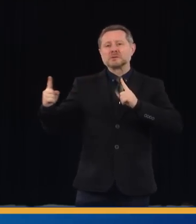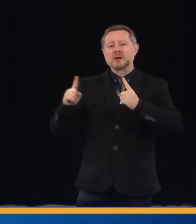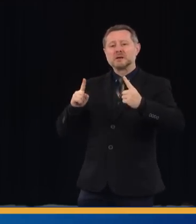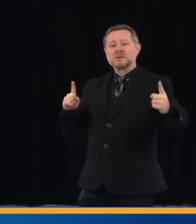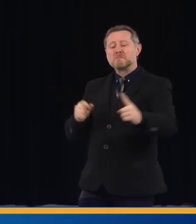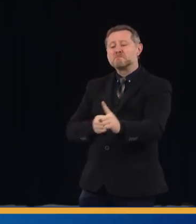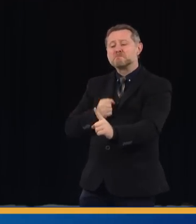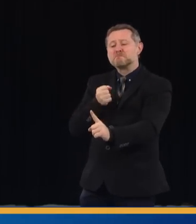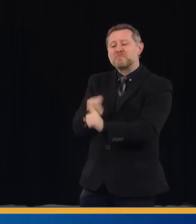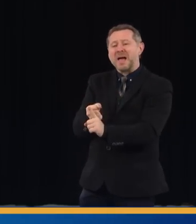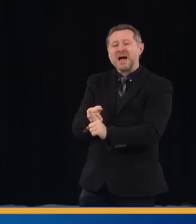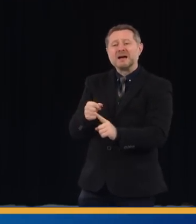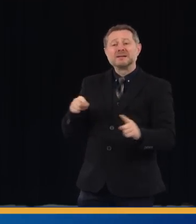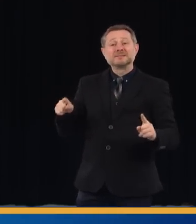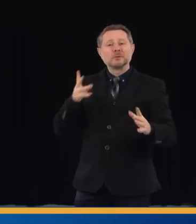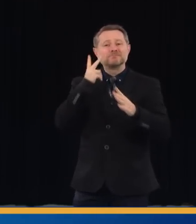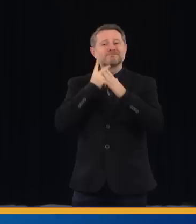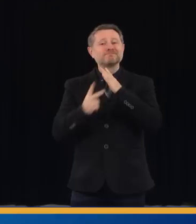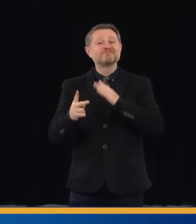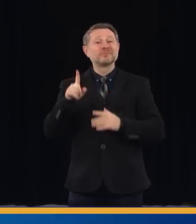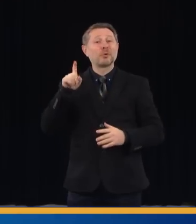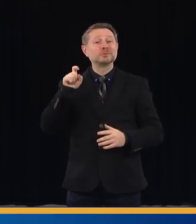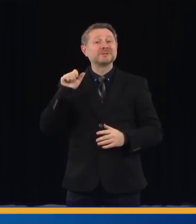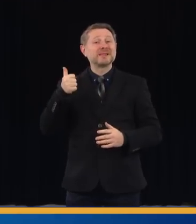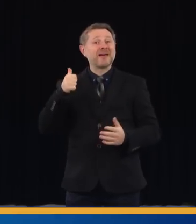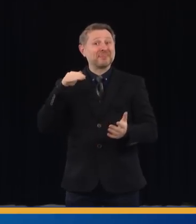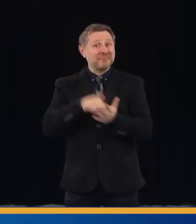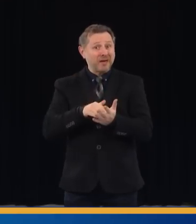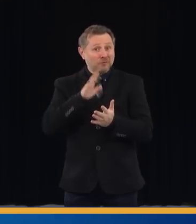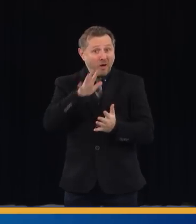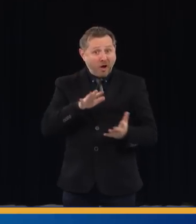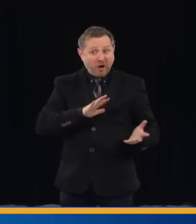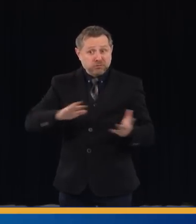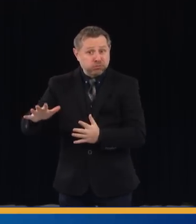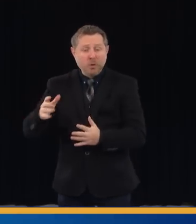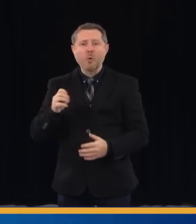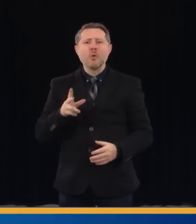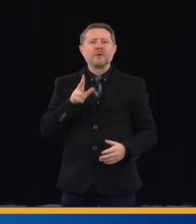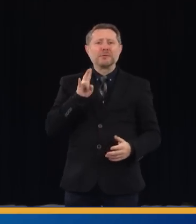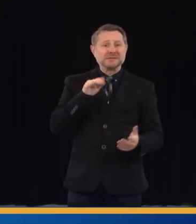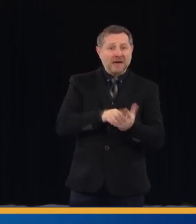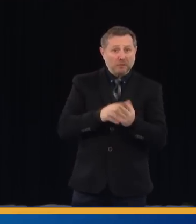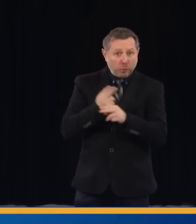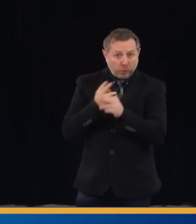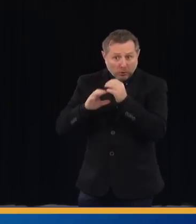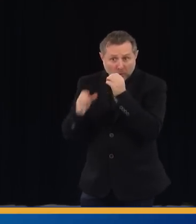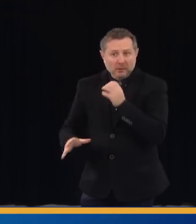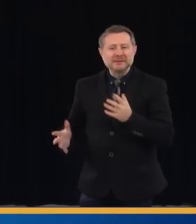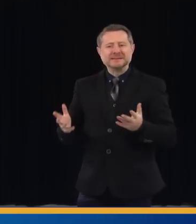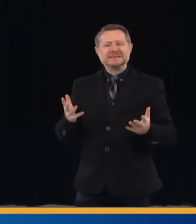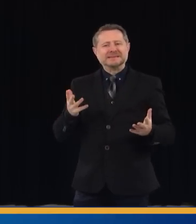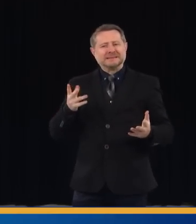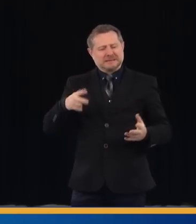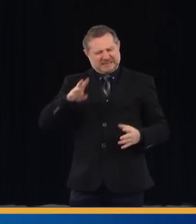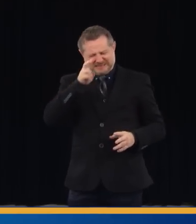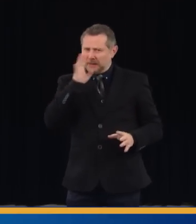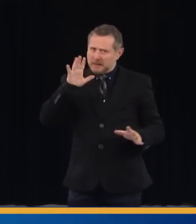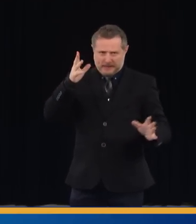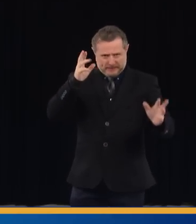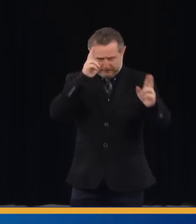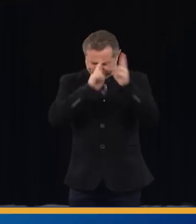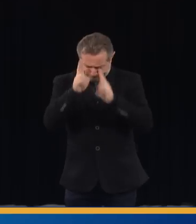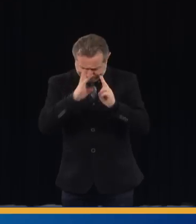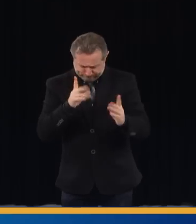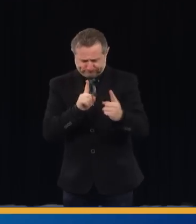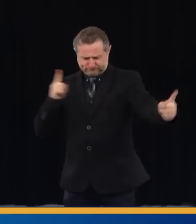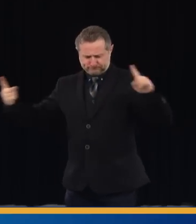110,000, 37,000 ventilators. High compliance with social distancing,